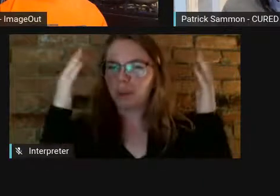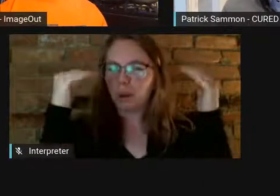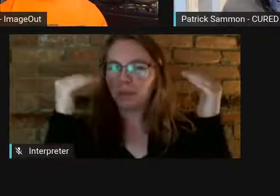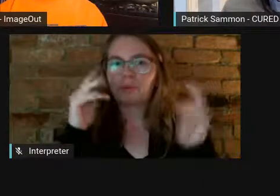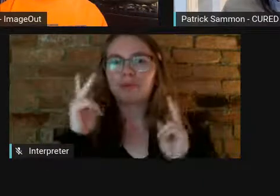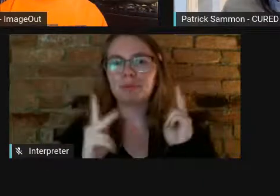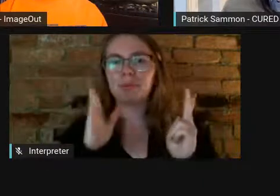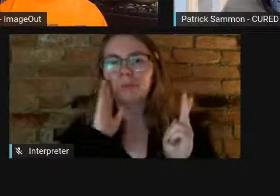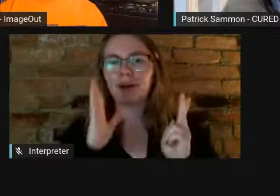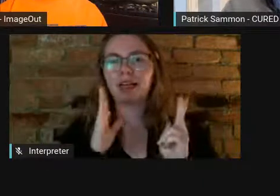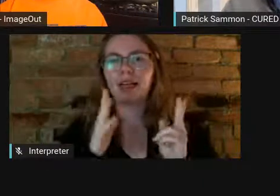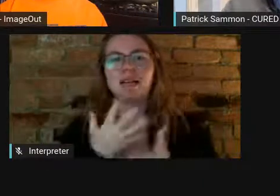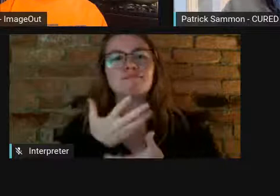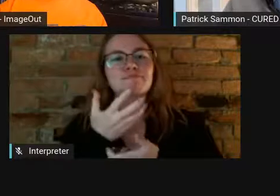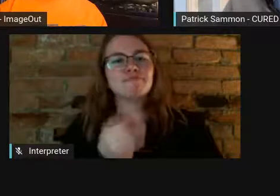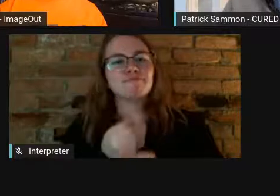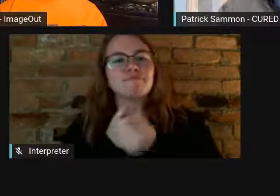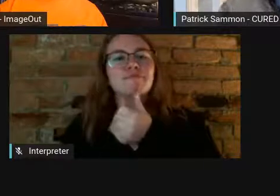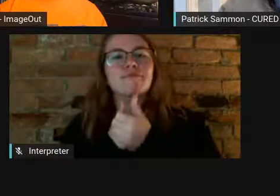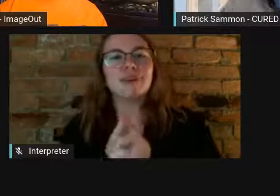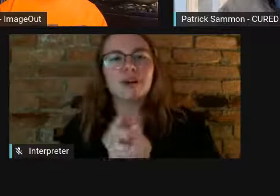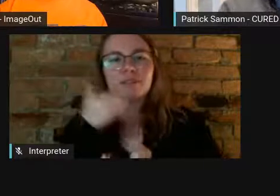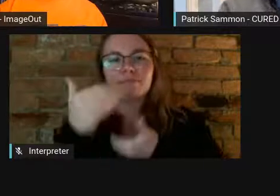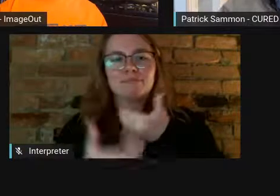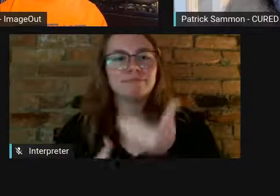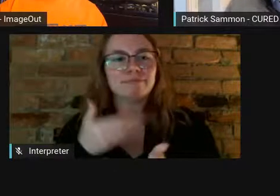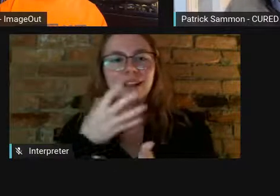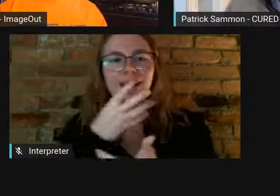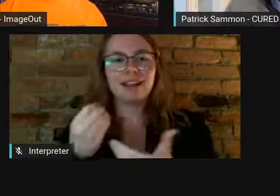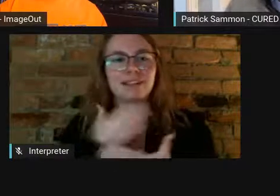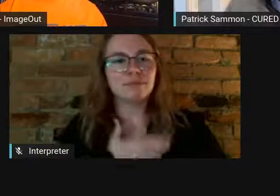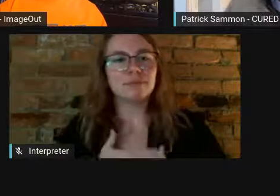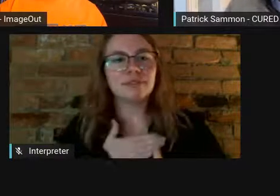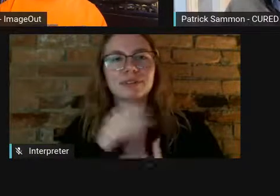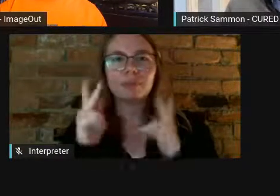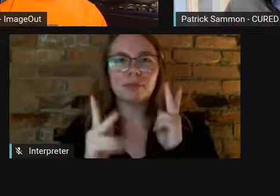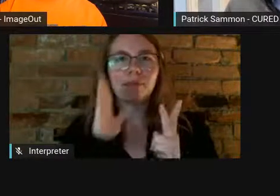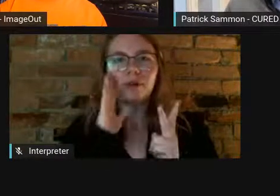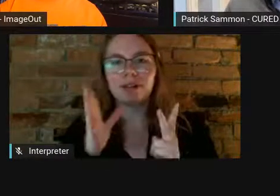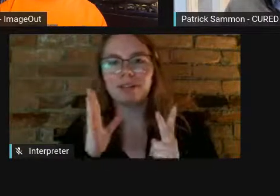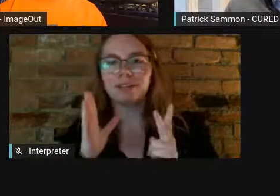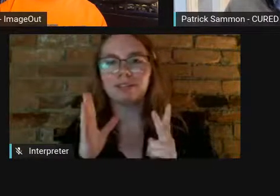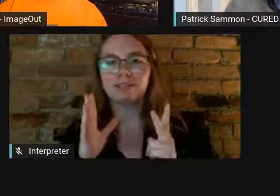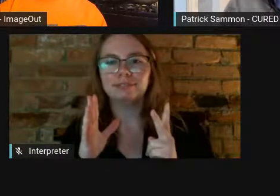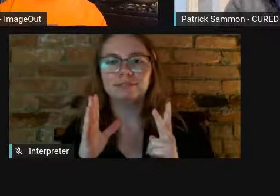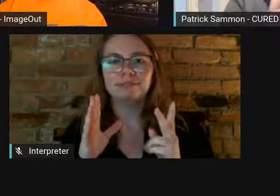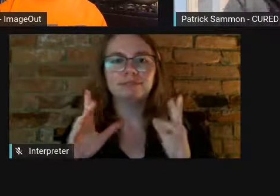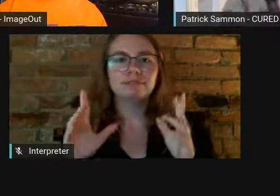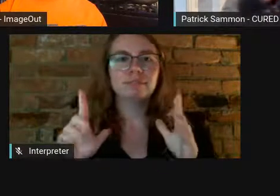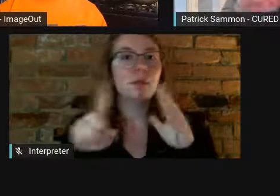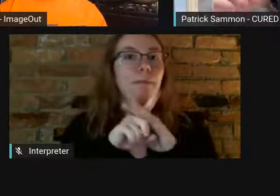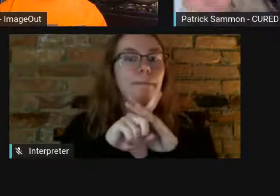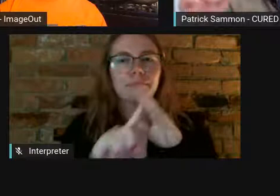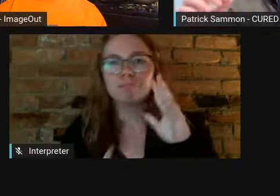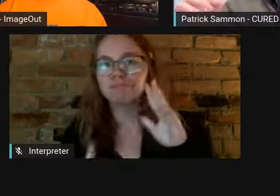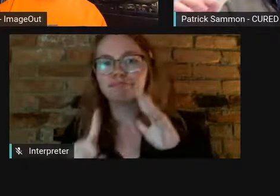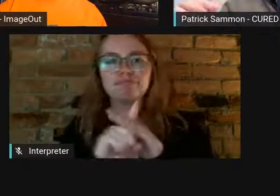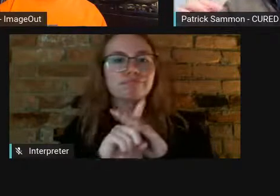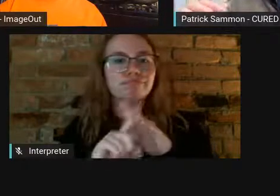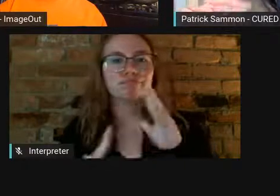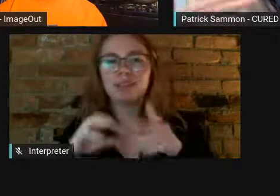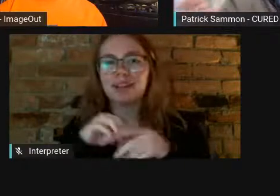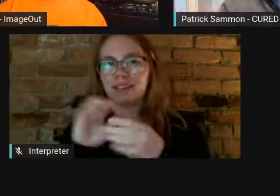along for the ride with us and sort of appreciate people were going to come and go. And we hoped that we hope that the drama of